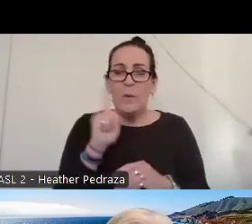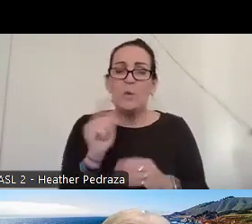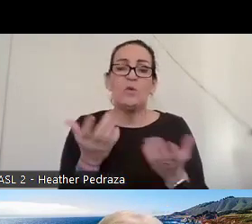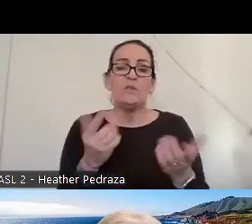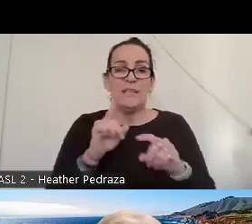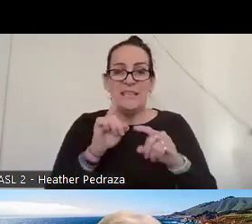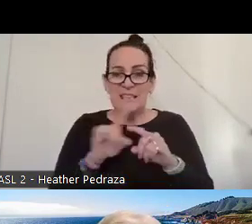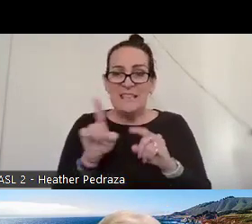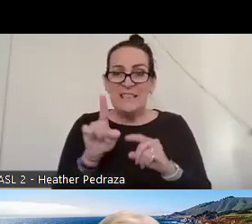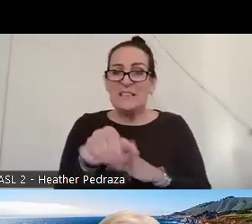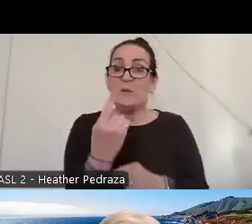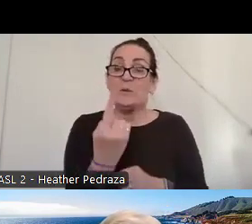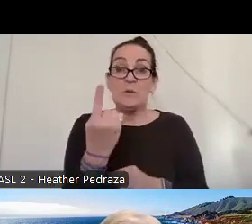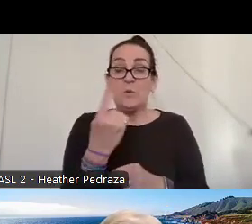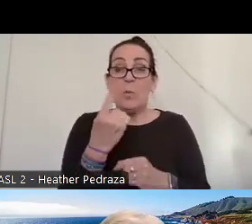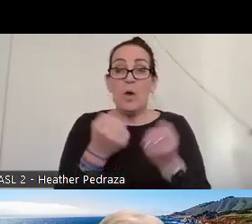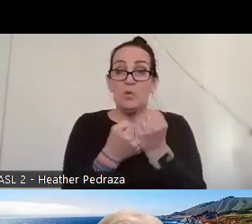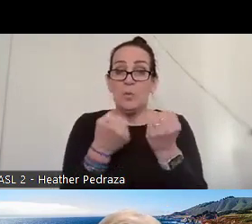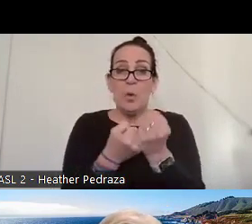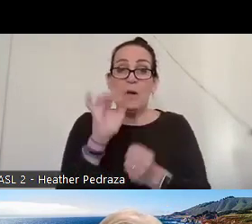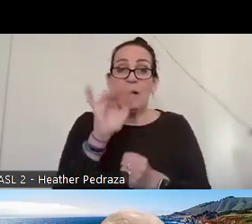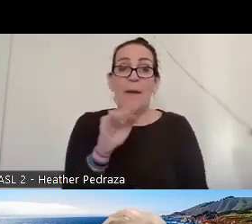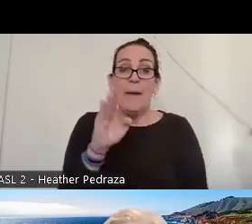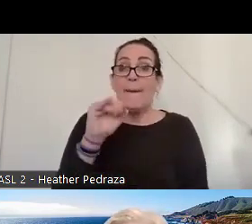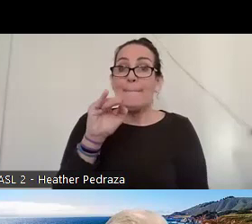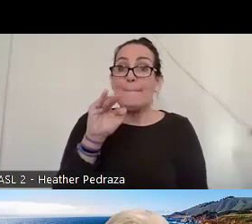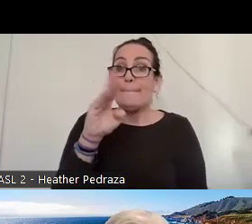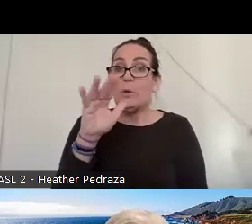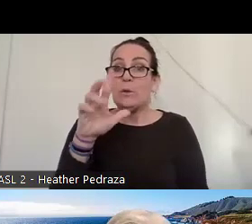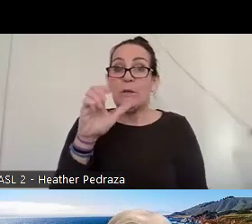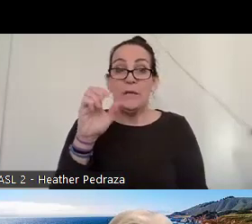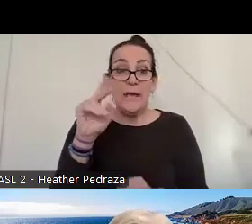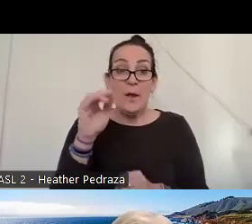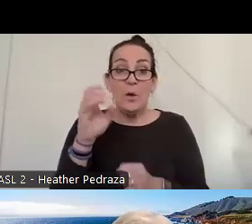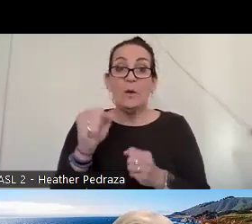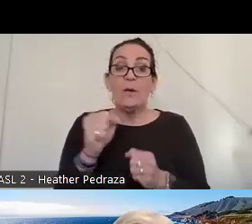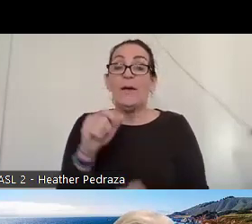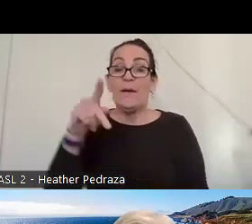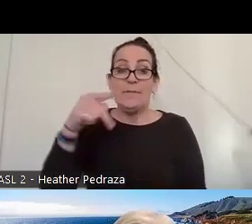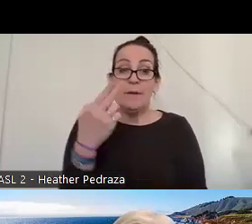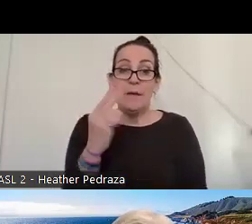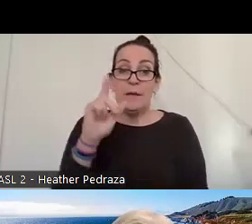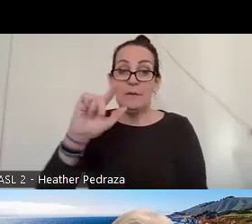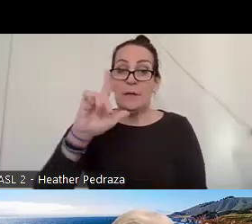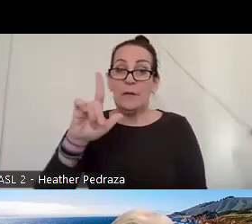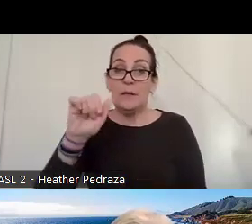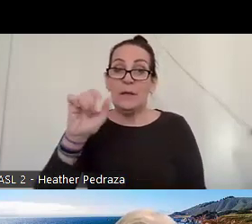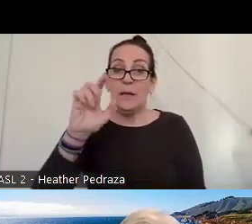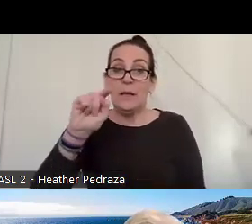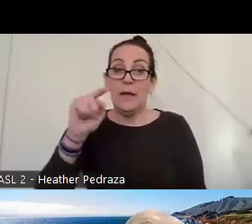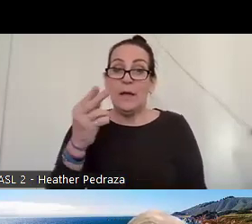billionaire philanthropist and medical inventor, Dr. Gary Michelson, and his wife. They have a medical